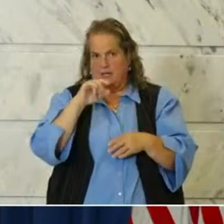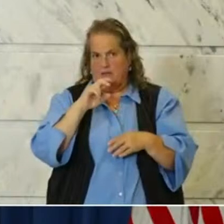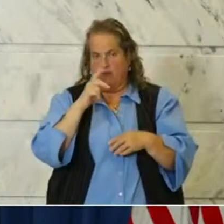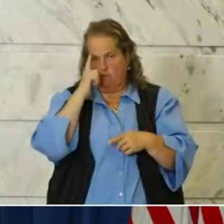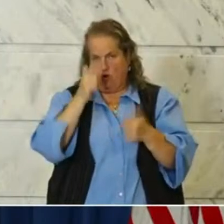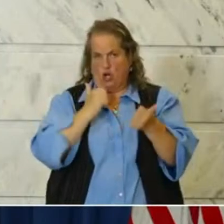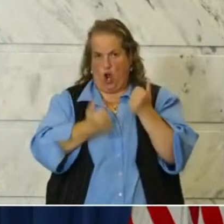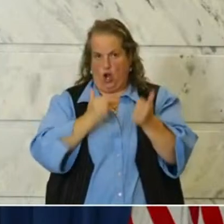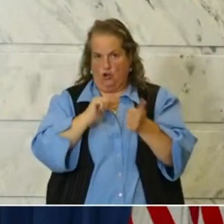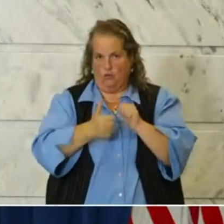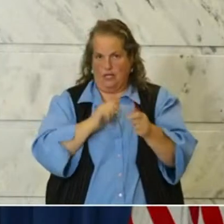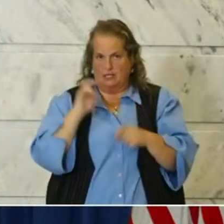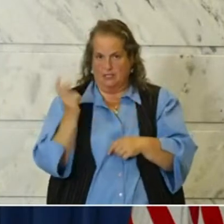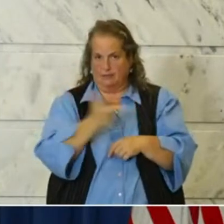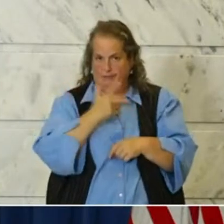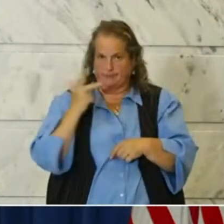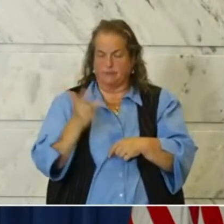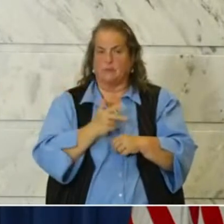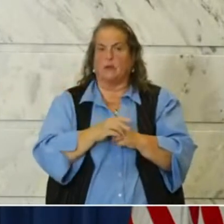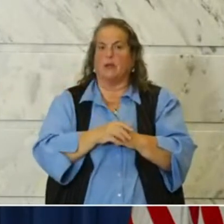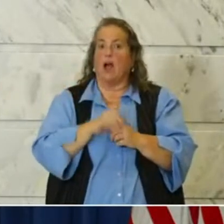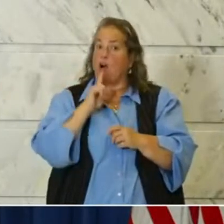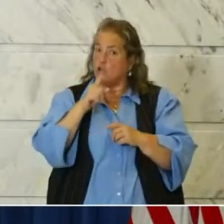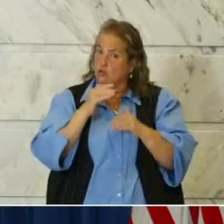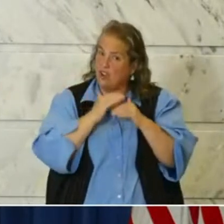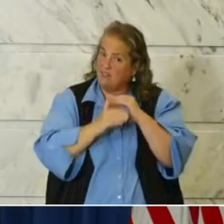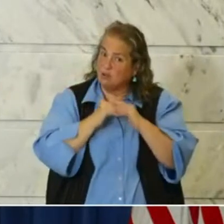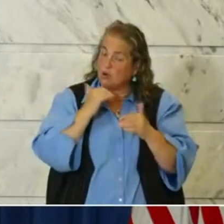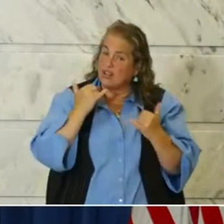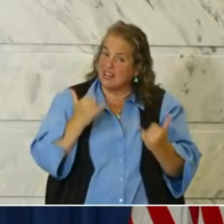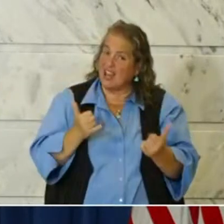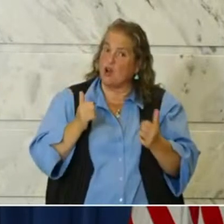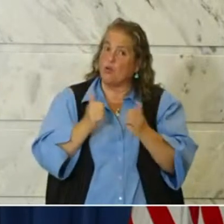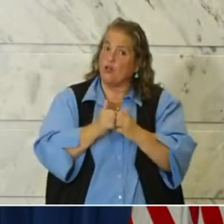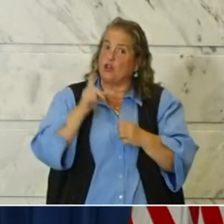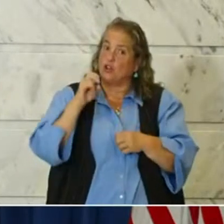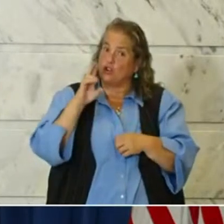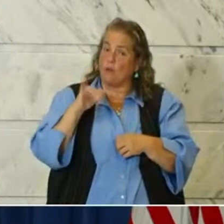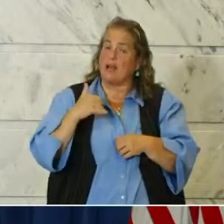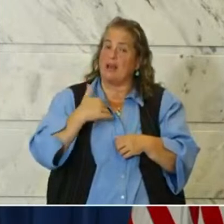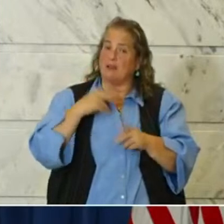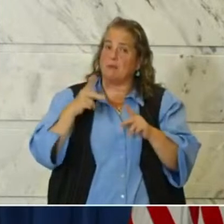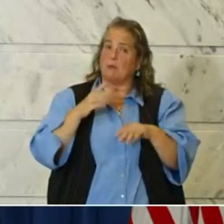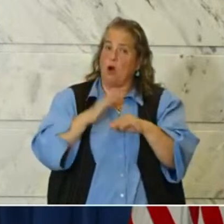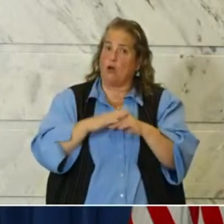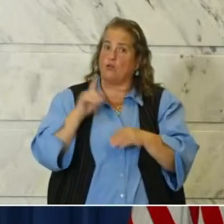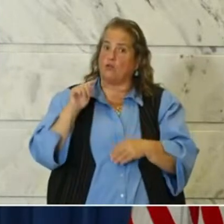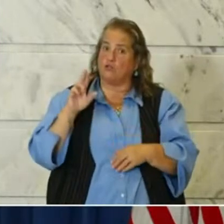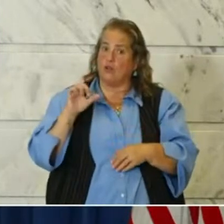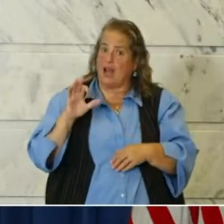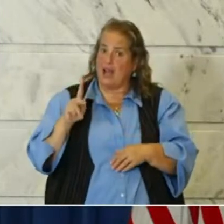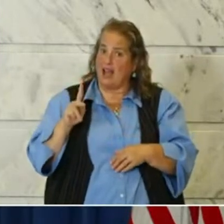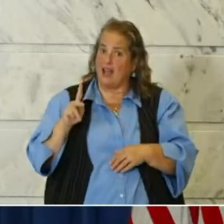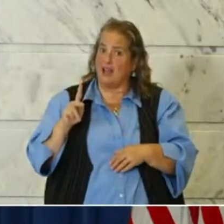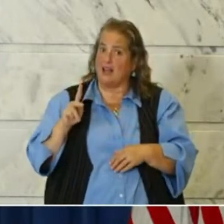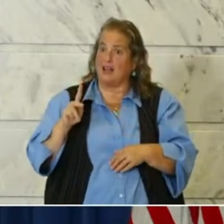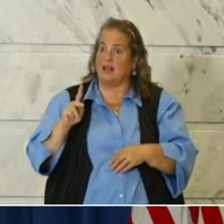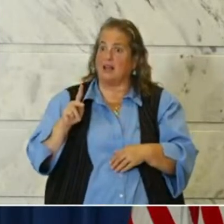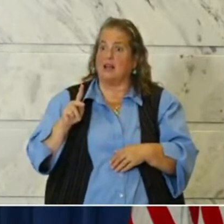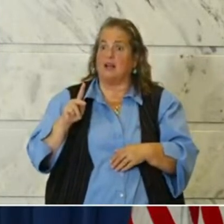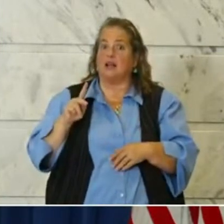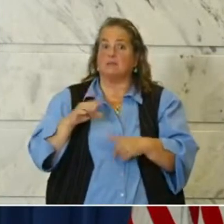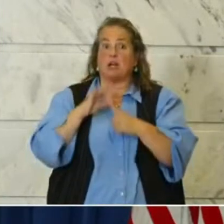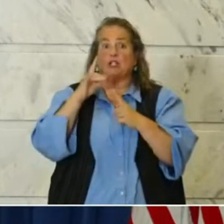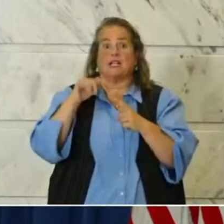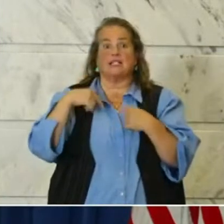comfortable with the Derby having people on the track, especially considering there's only states in the